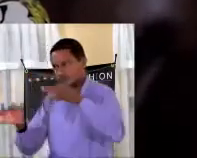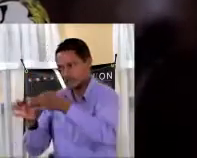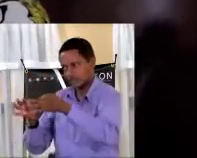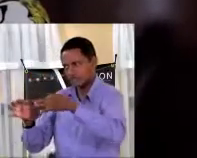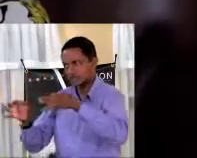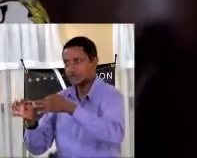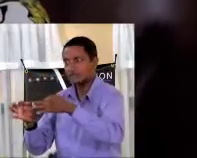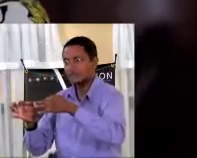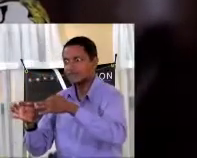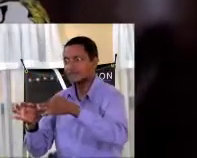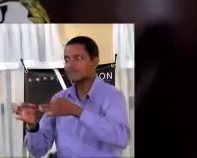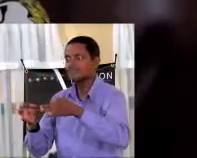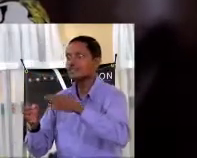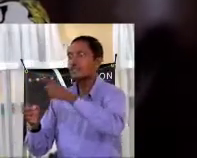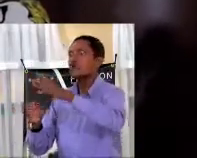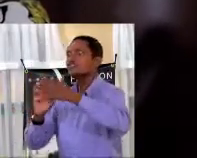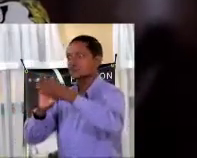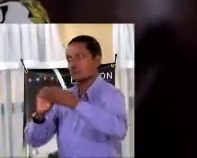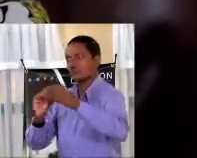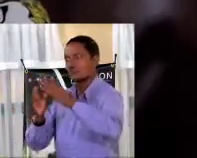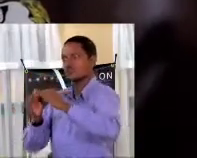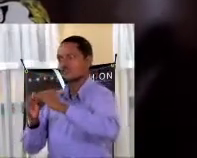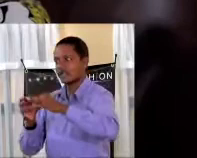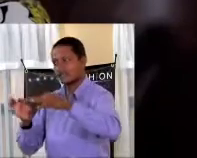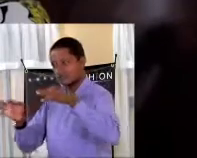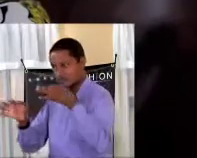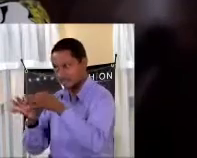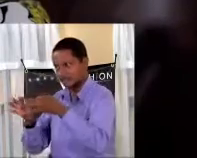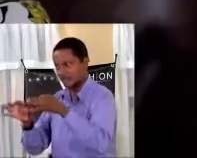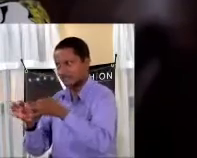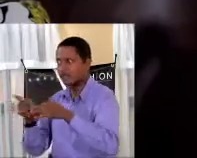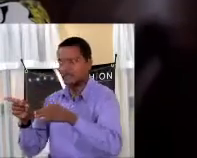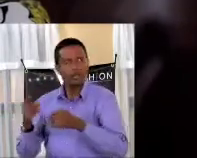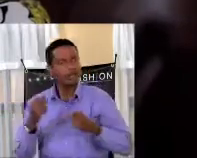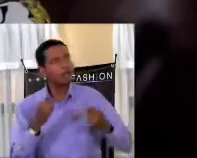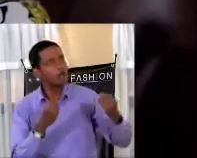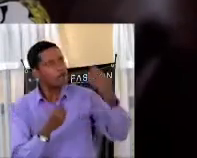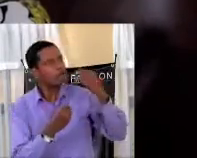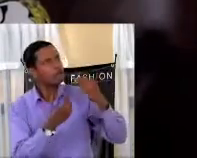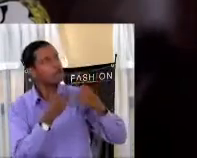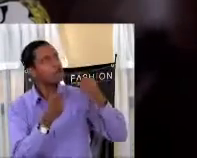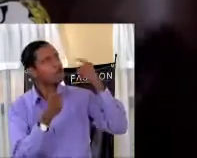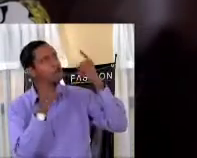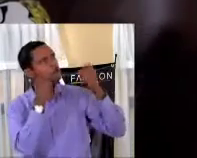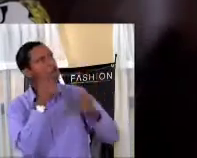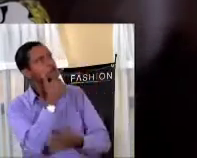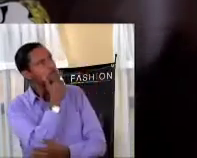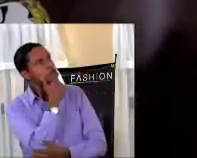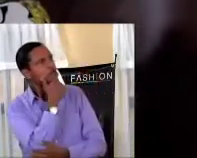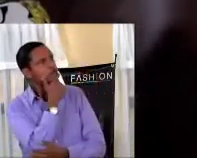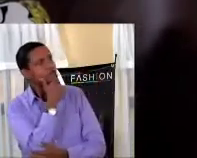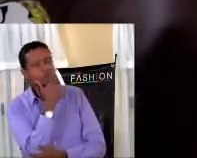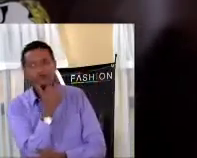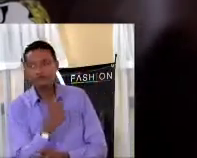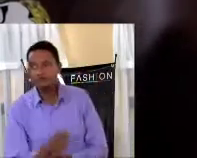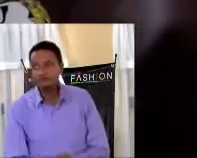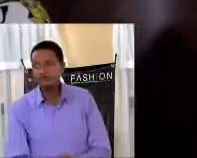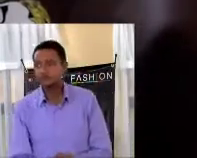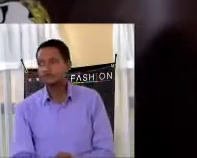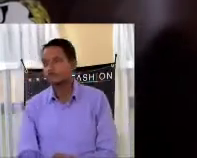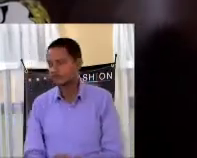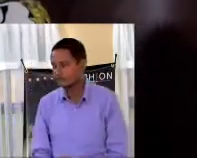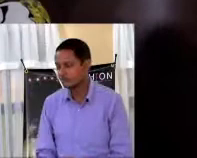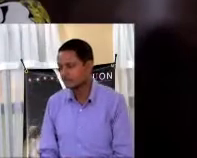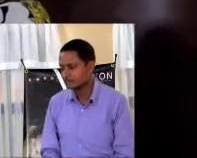part of a story that you've told them, you sold them, and you continue to sell. There's a cool factor to contemporary fashion that you cannot